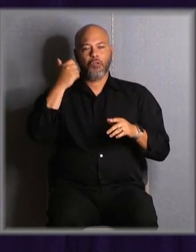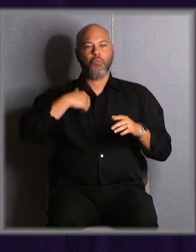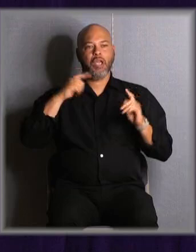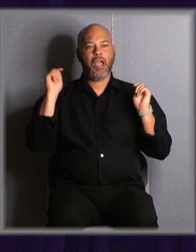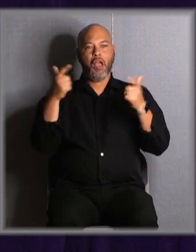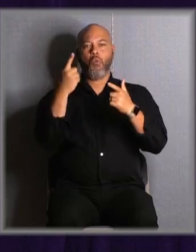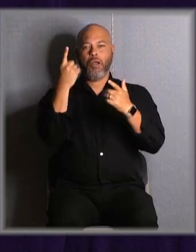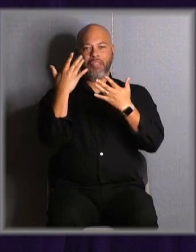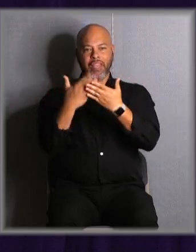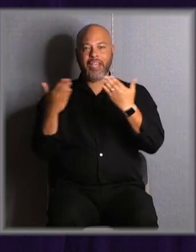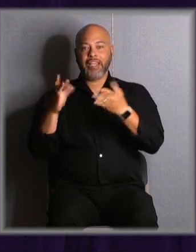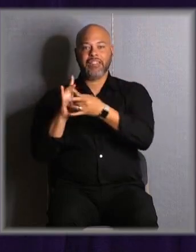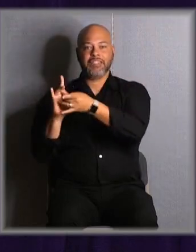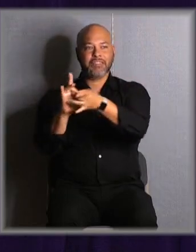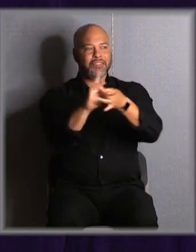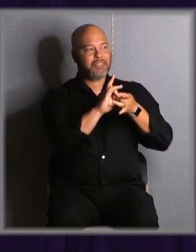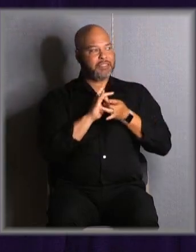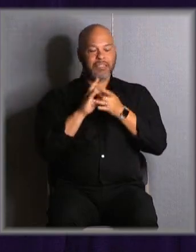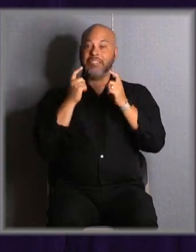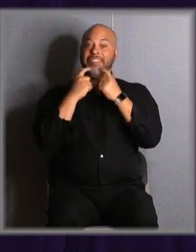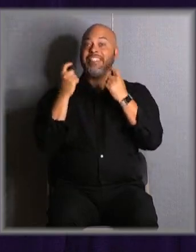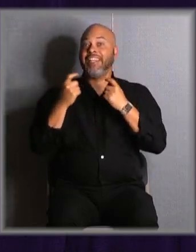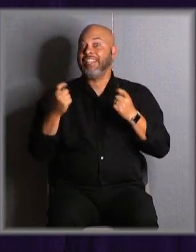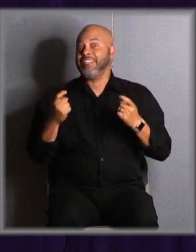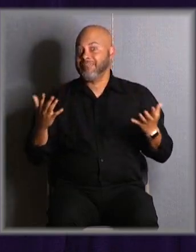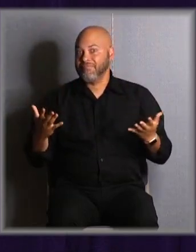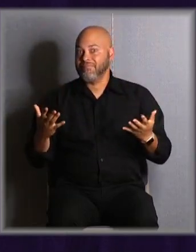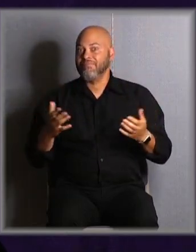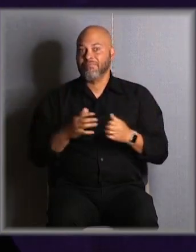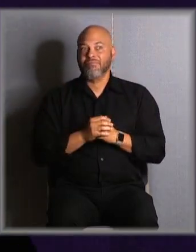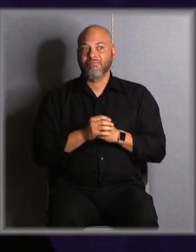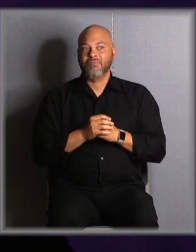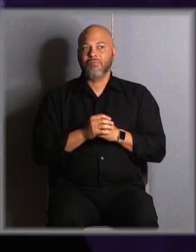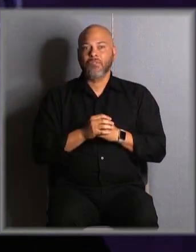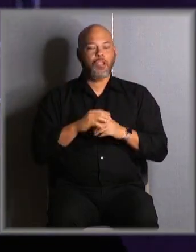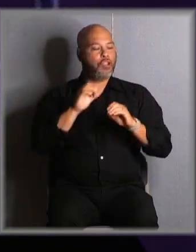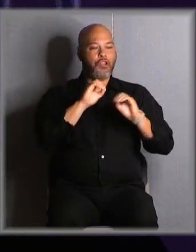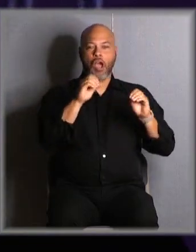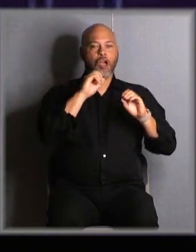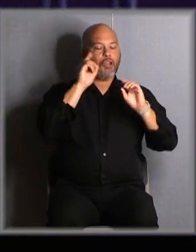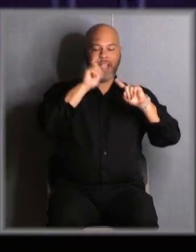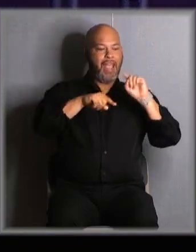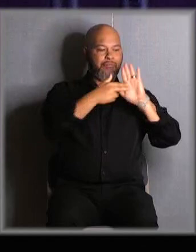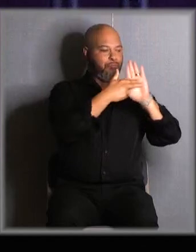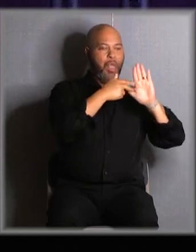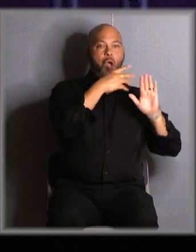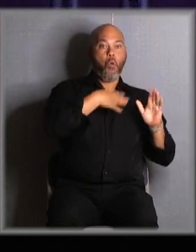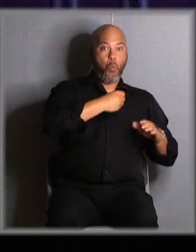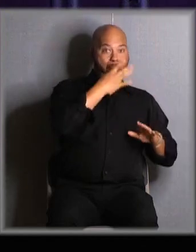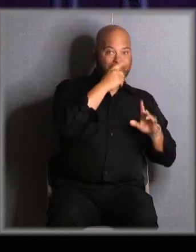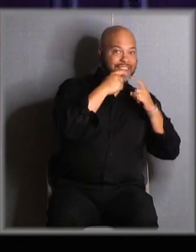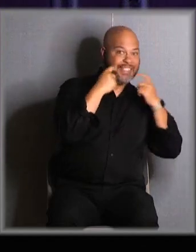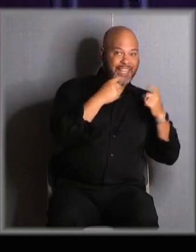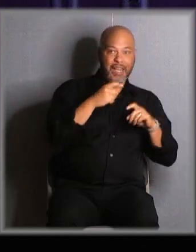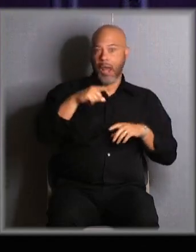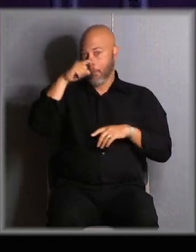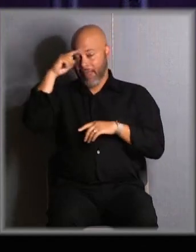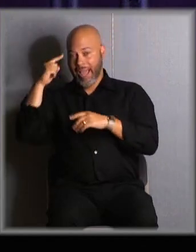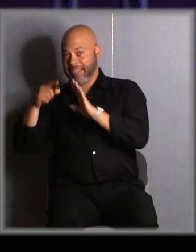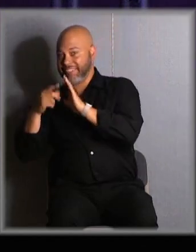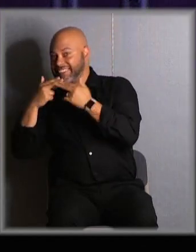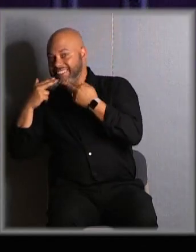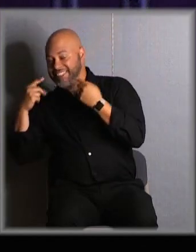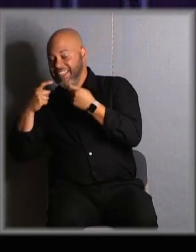thing in common, and that's sin. There ain't no such thing of a white sin. Ain't no such thing of a black sin. We all sinners, but we've